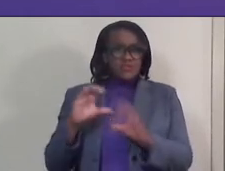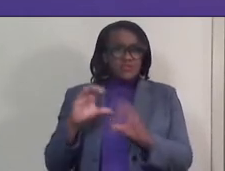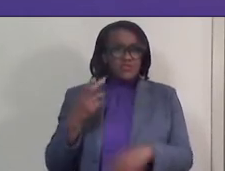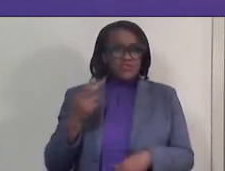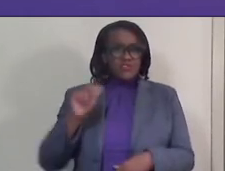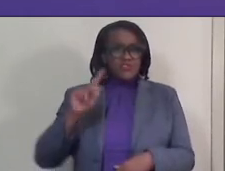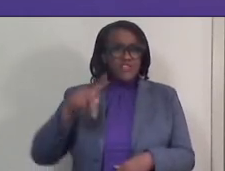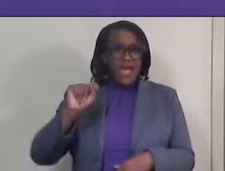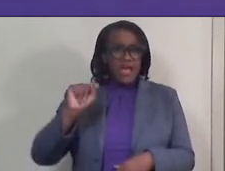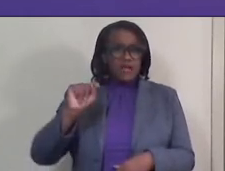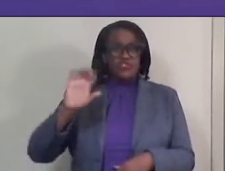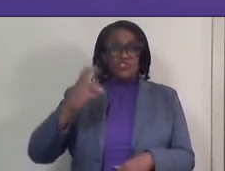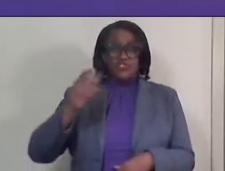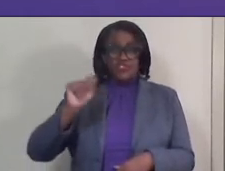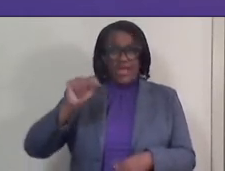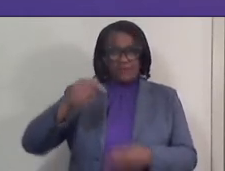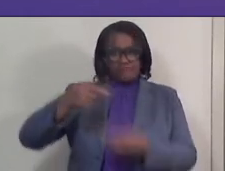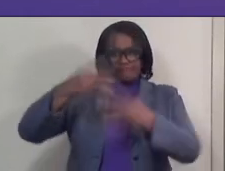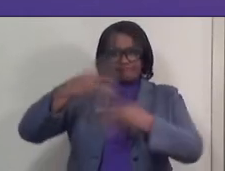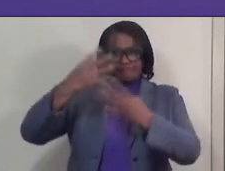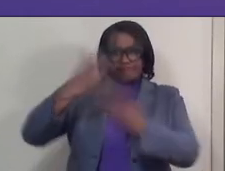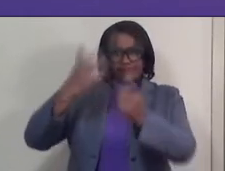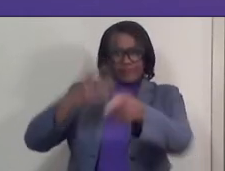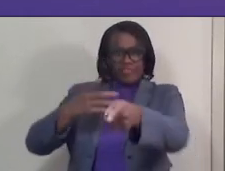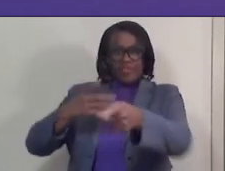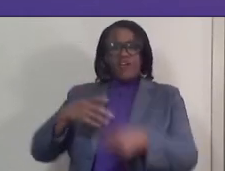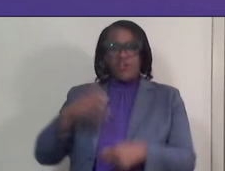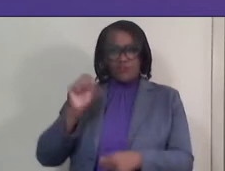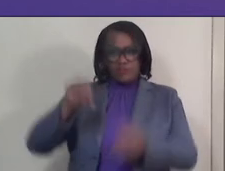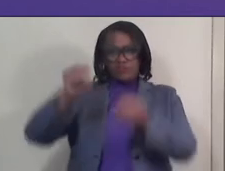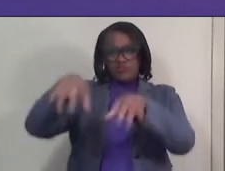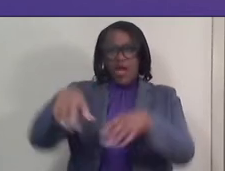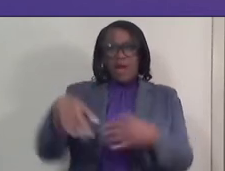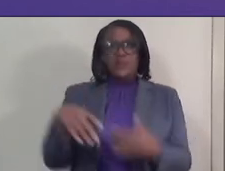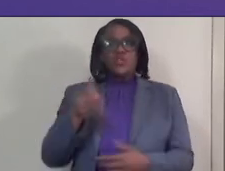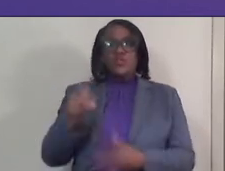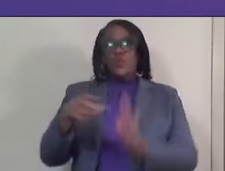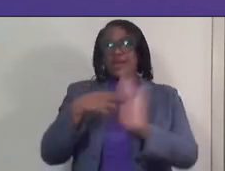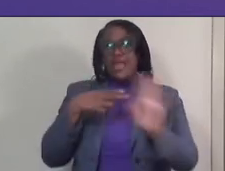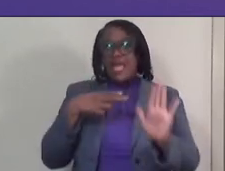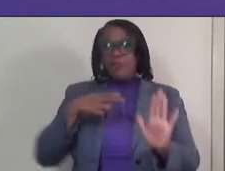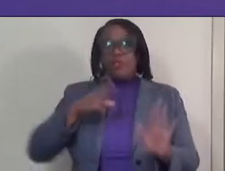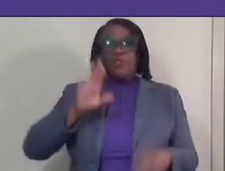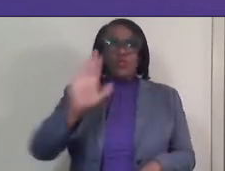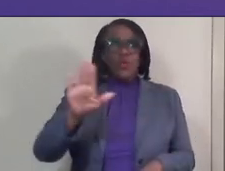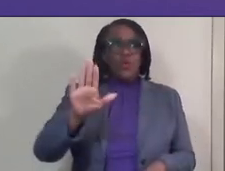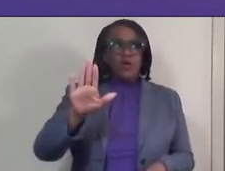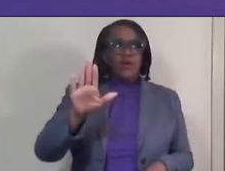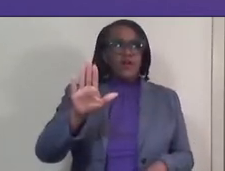know where do you find out what's going on? And if you could label